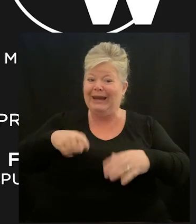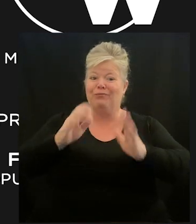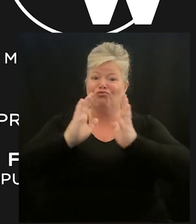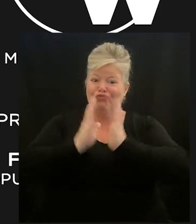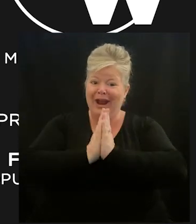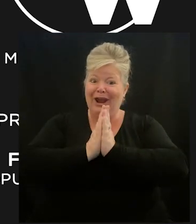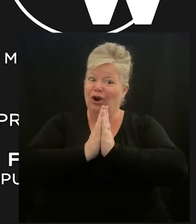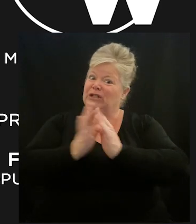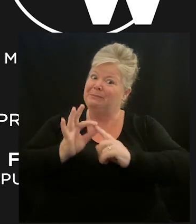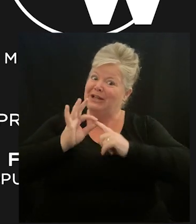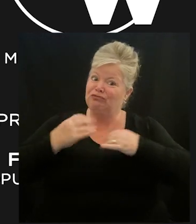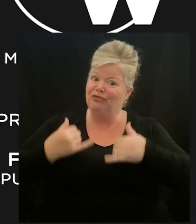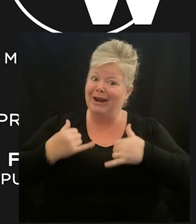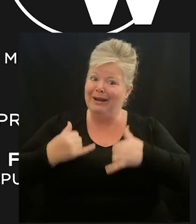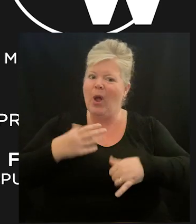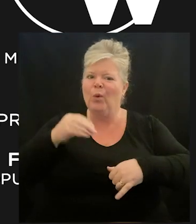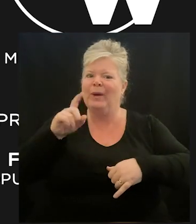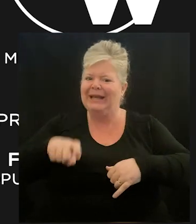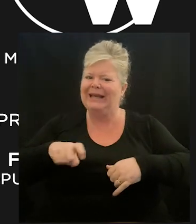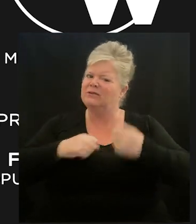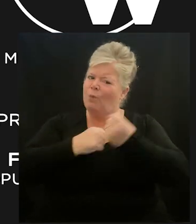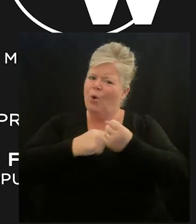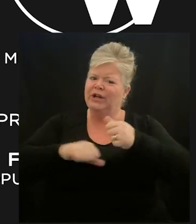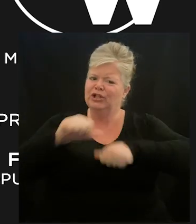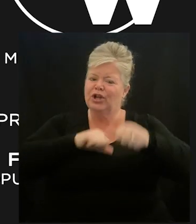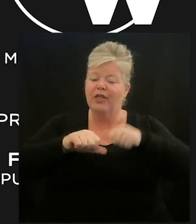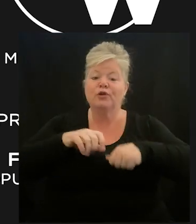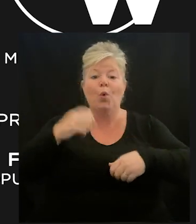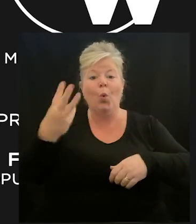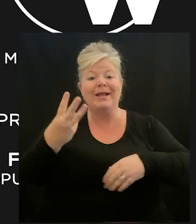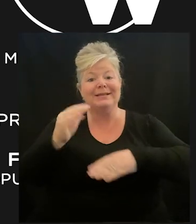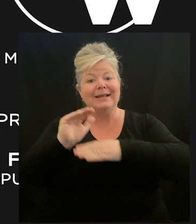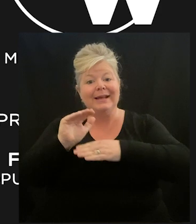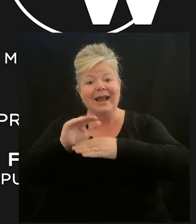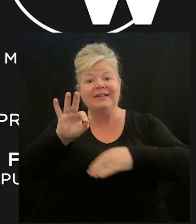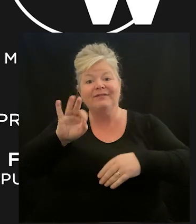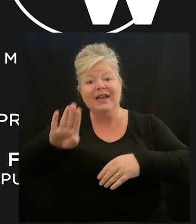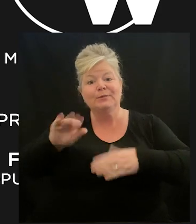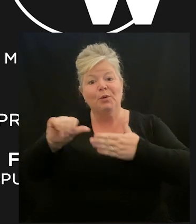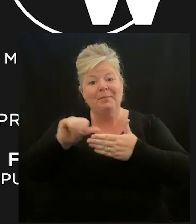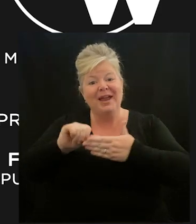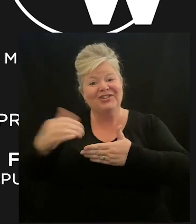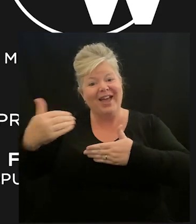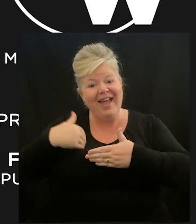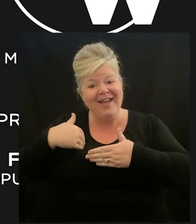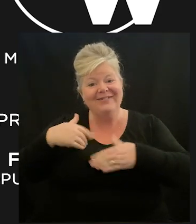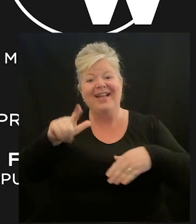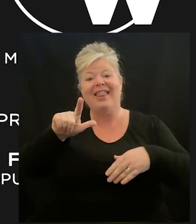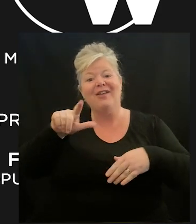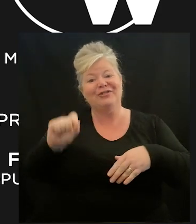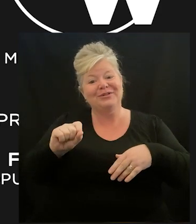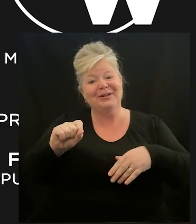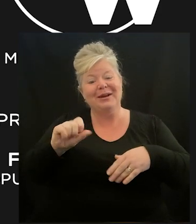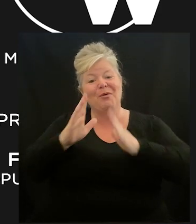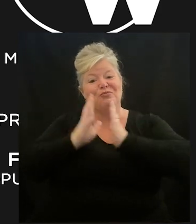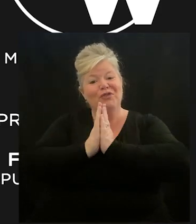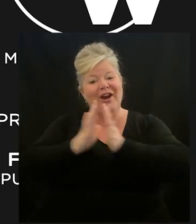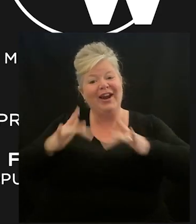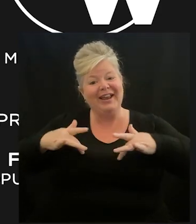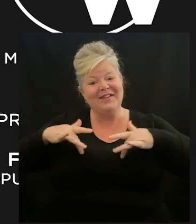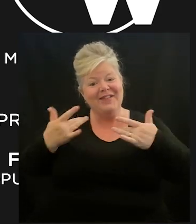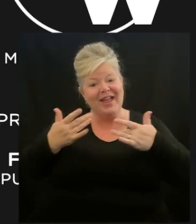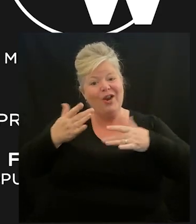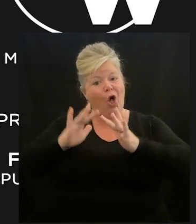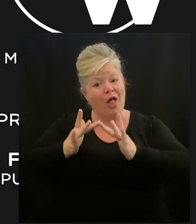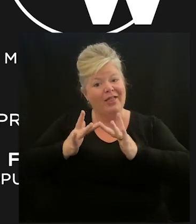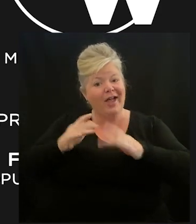especially right now, and we need each other. So on Wednesday nights on Pure Heart's Facebook page, we have both. First, we have our live stream prayer event led by Pastor Paul and the